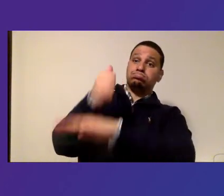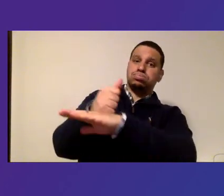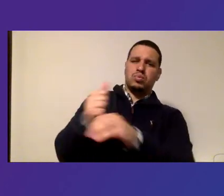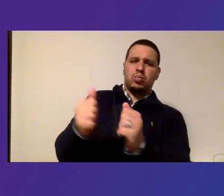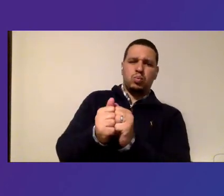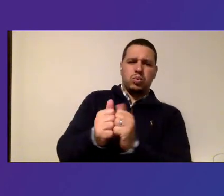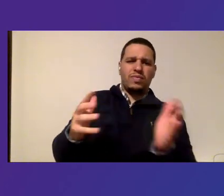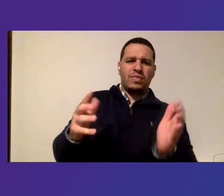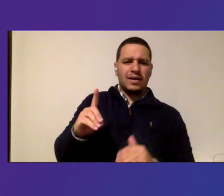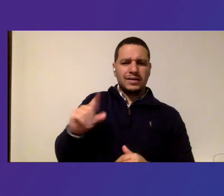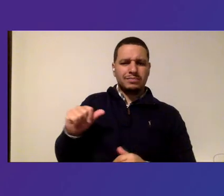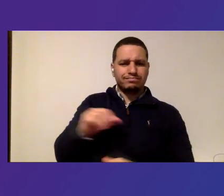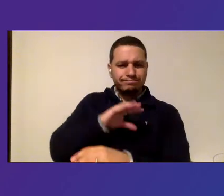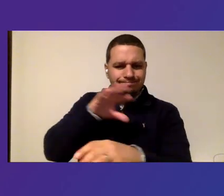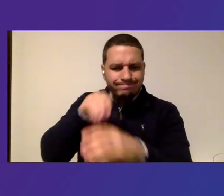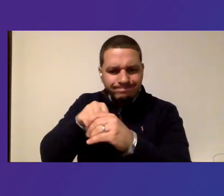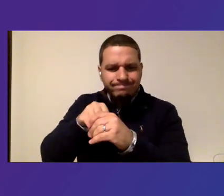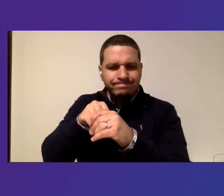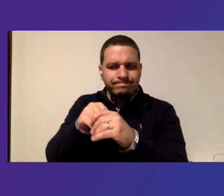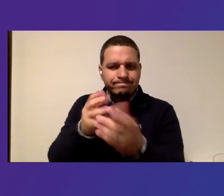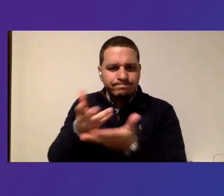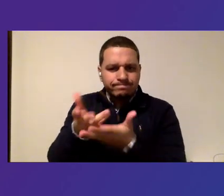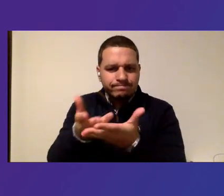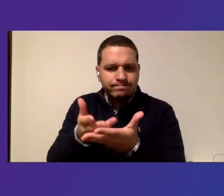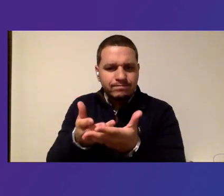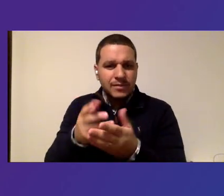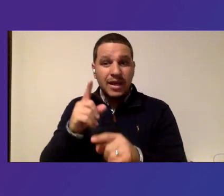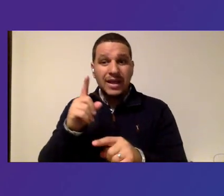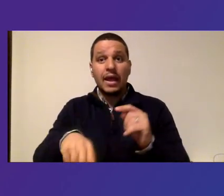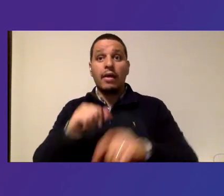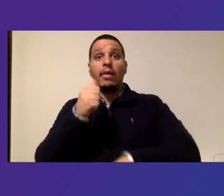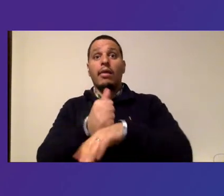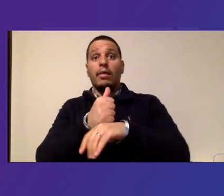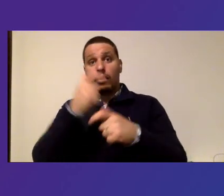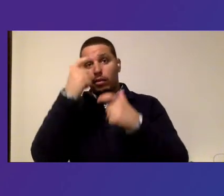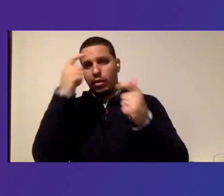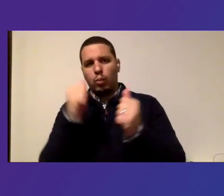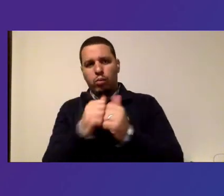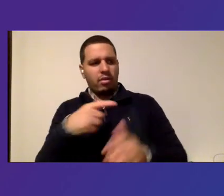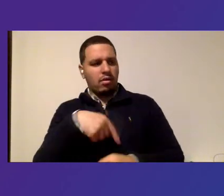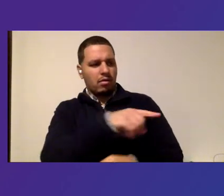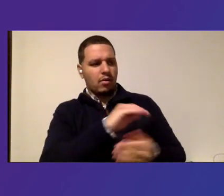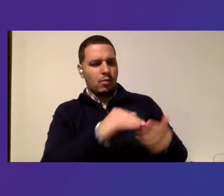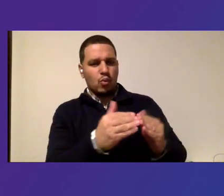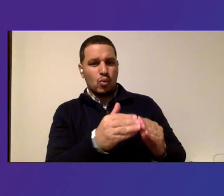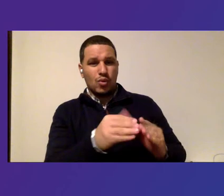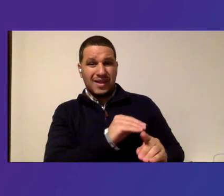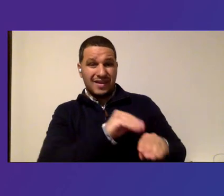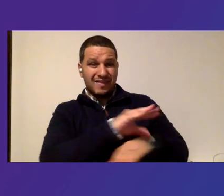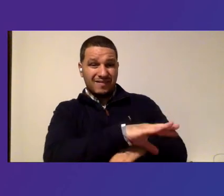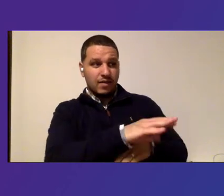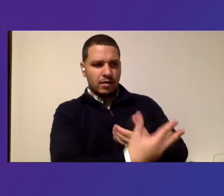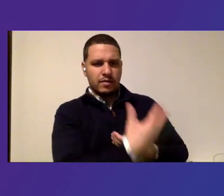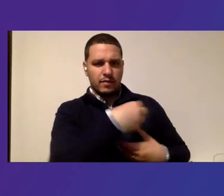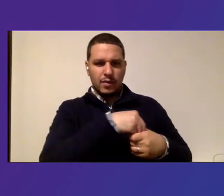without the direct vesting of the affected group. The community knows the needs of its people best, so they need